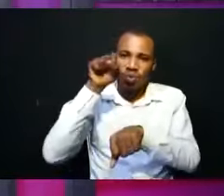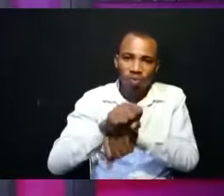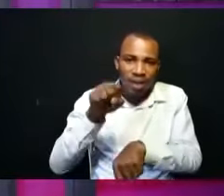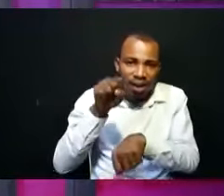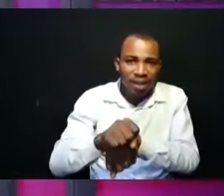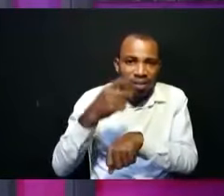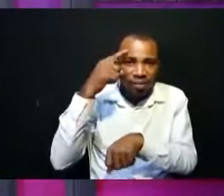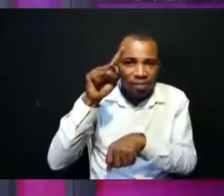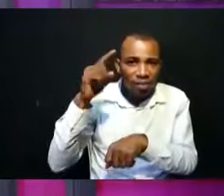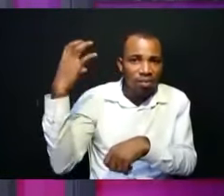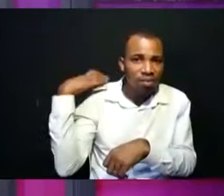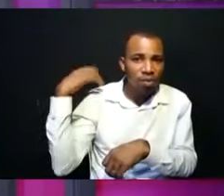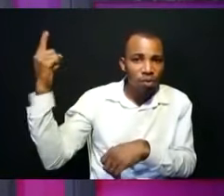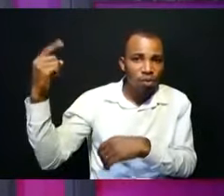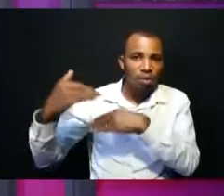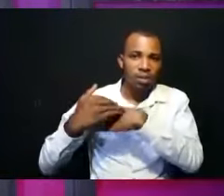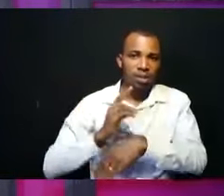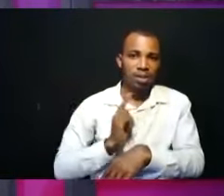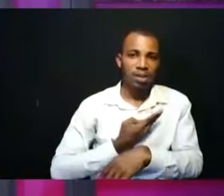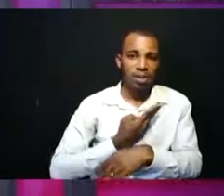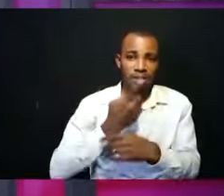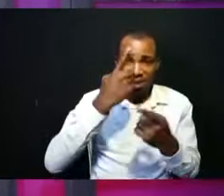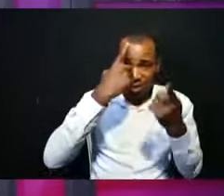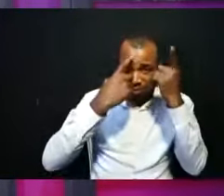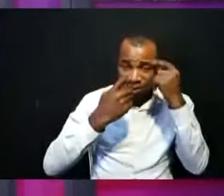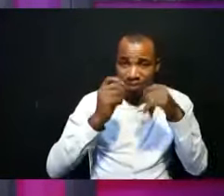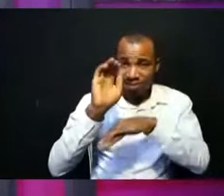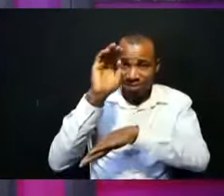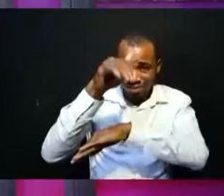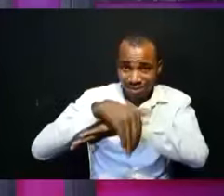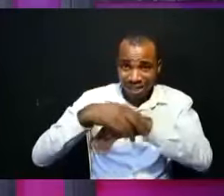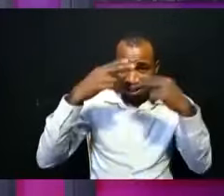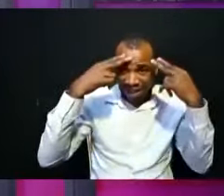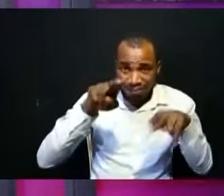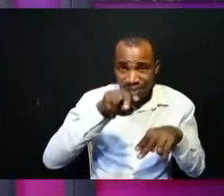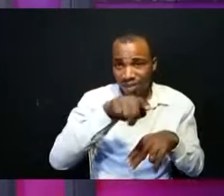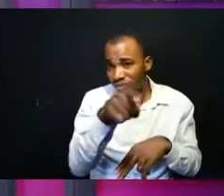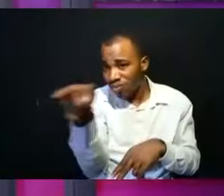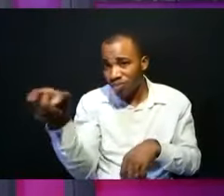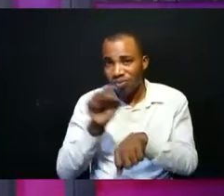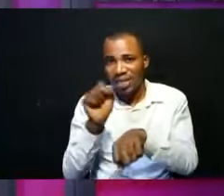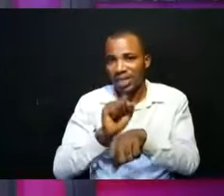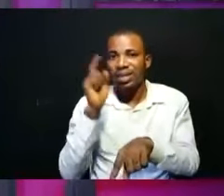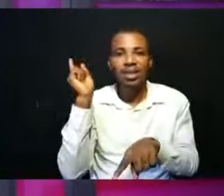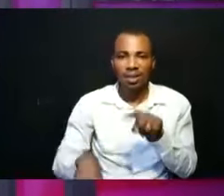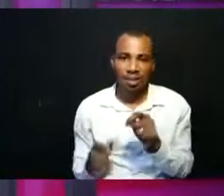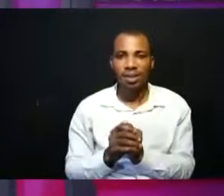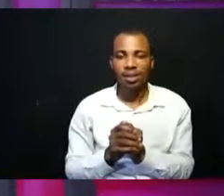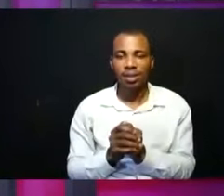The night is coming when no one can work. The day